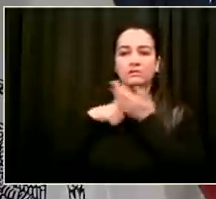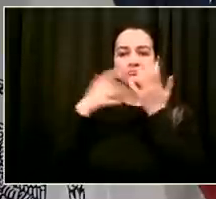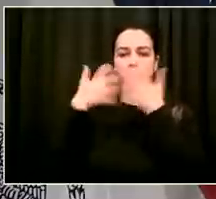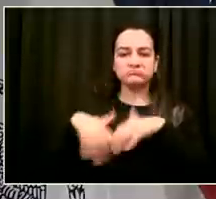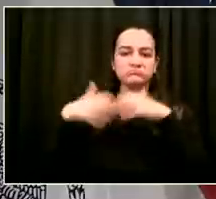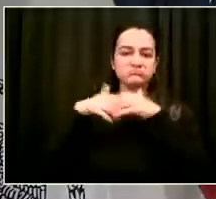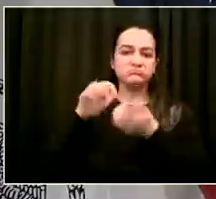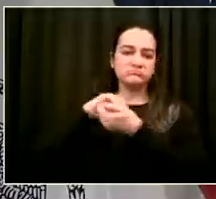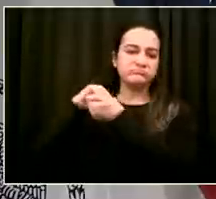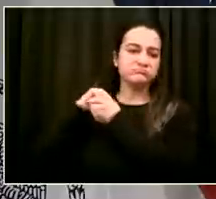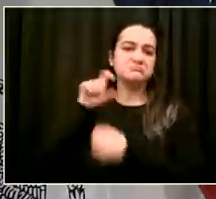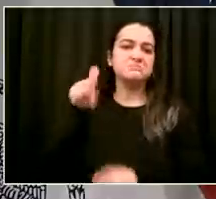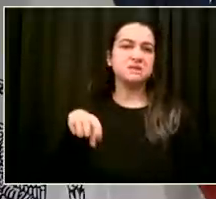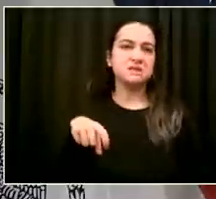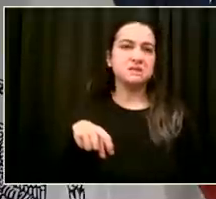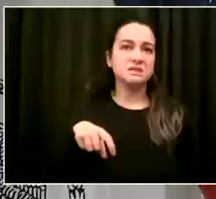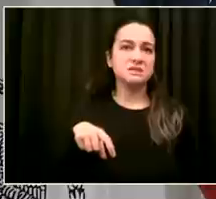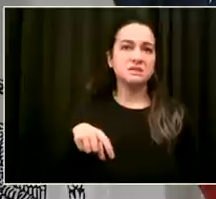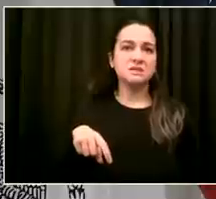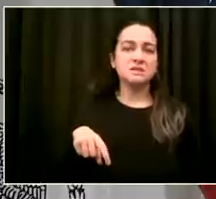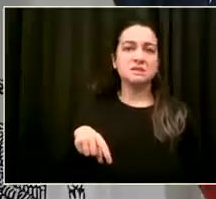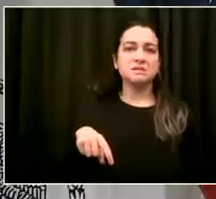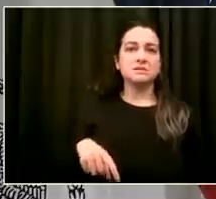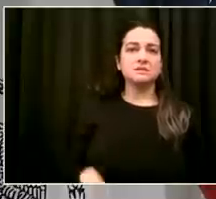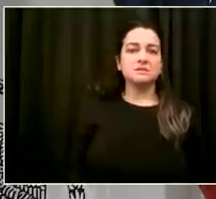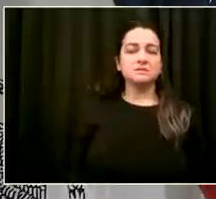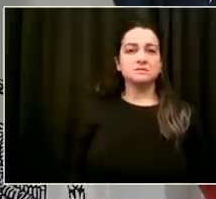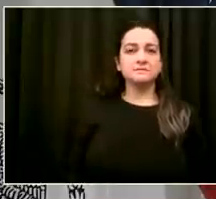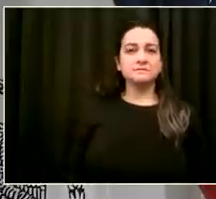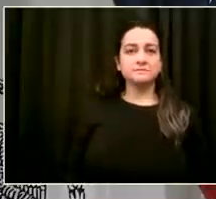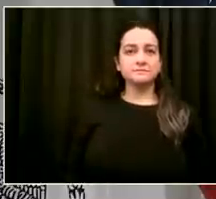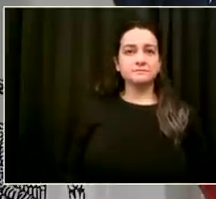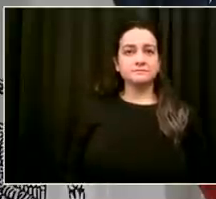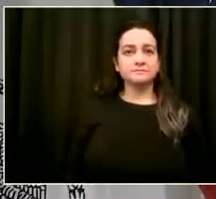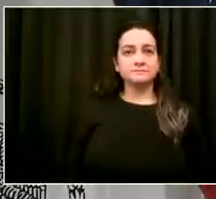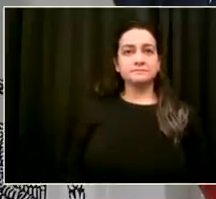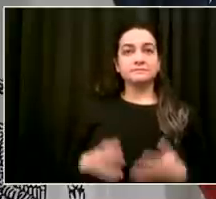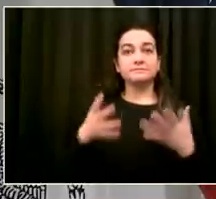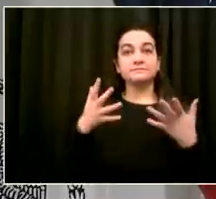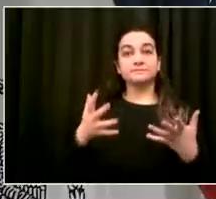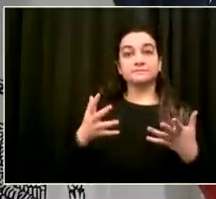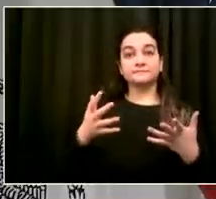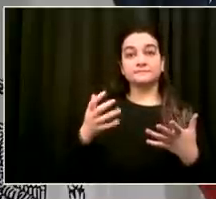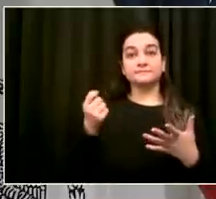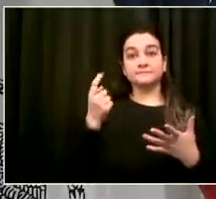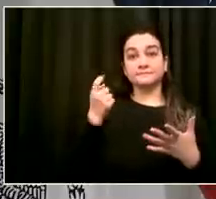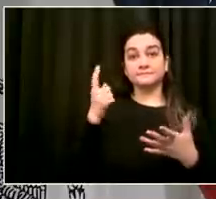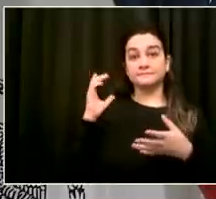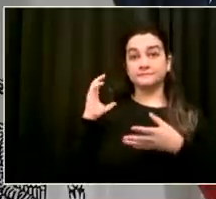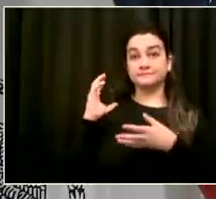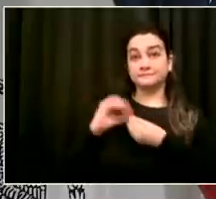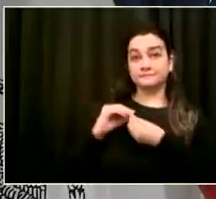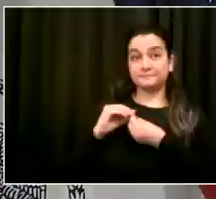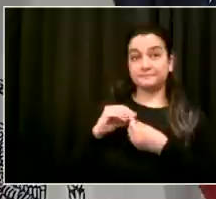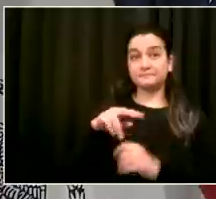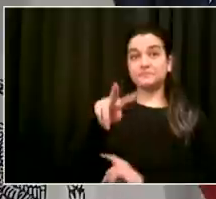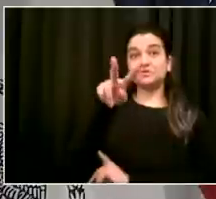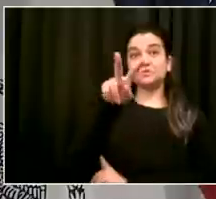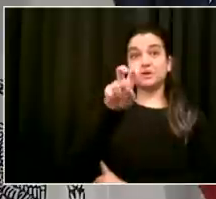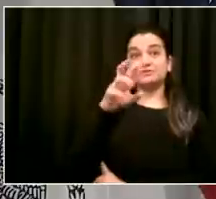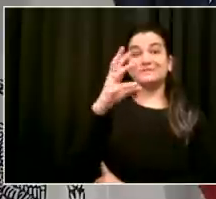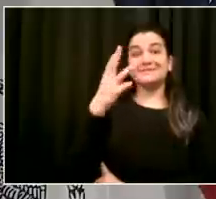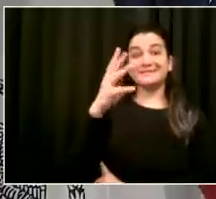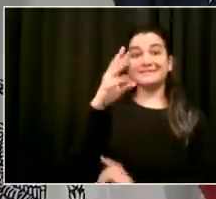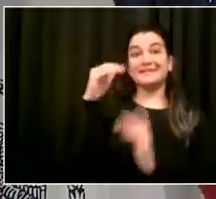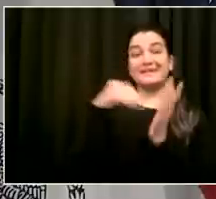The overwhelming share of those folks, 216,000, are the first dose. So you're going to see that continue, that, you know, the